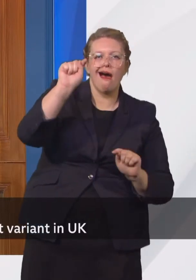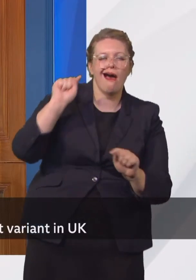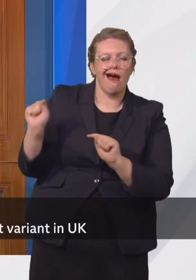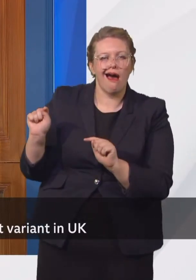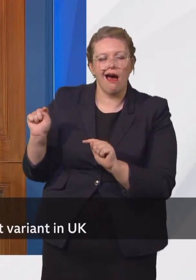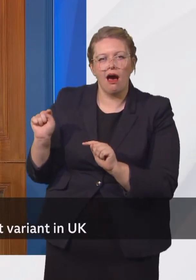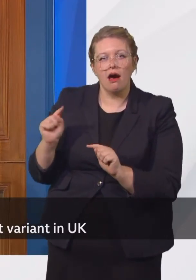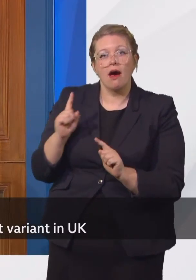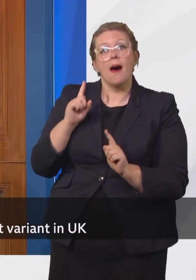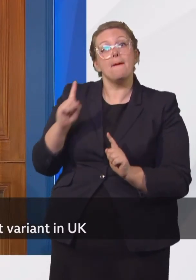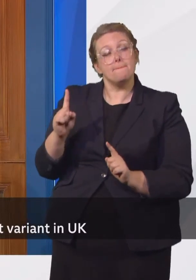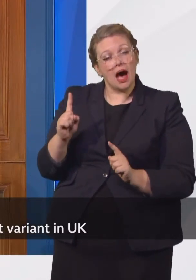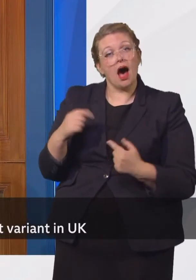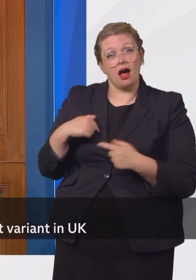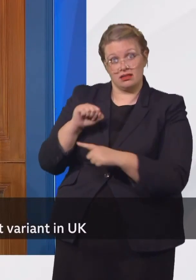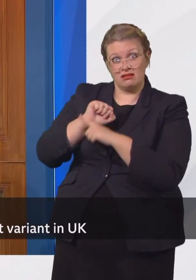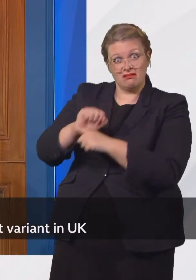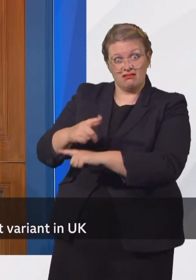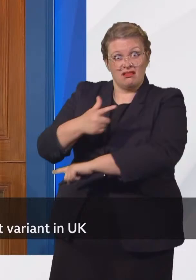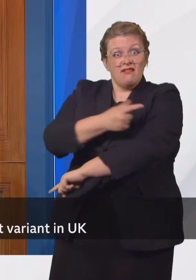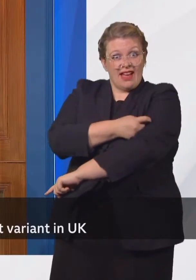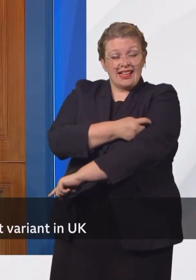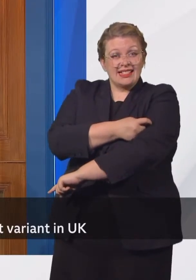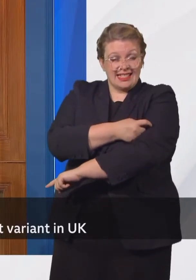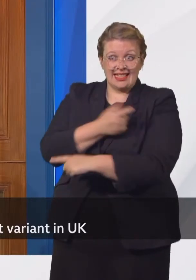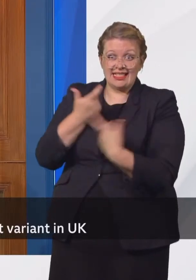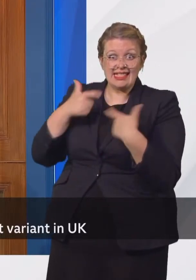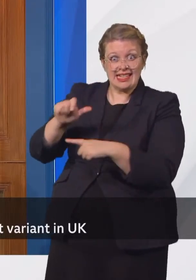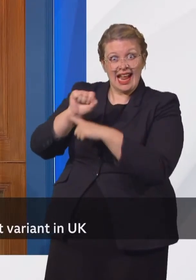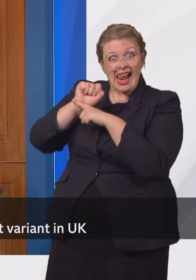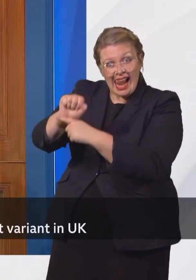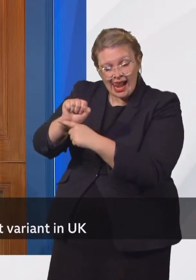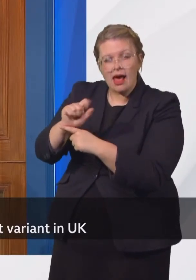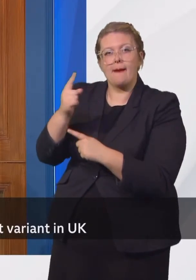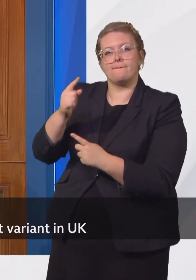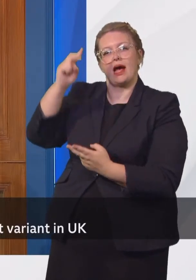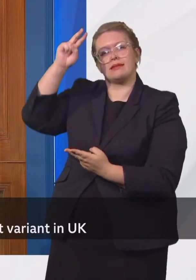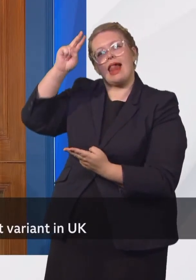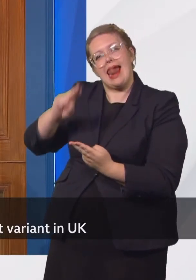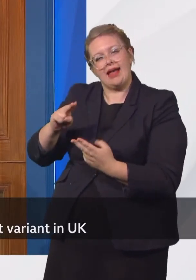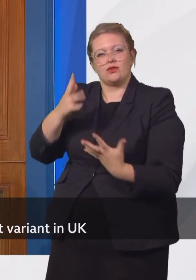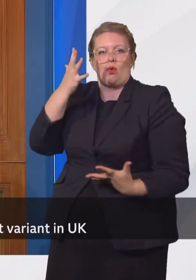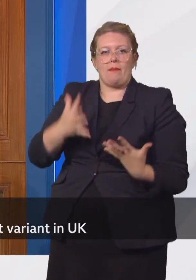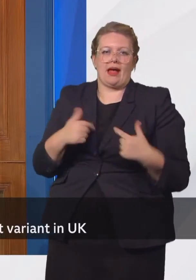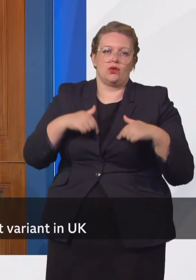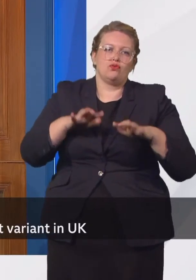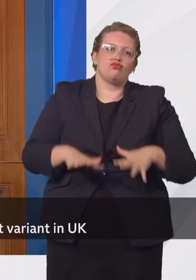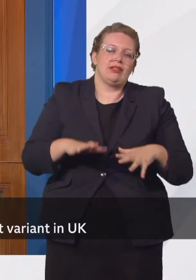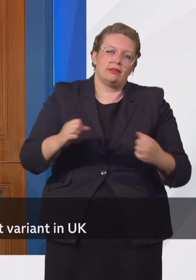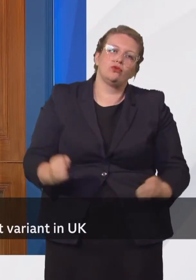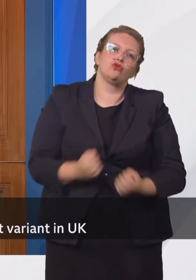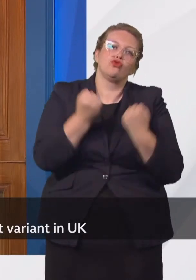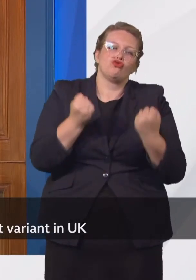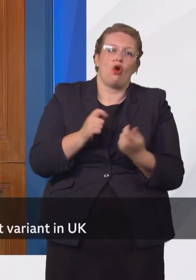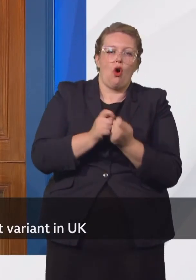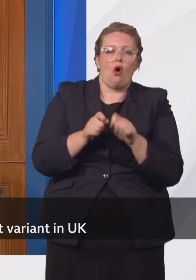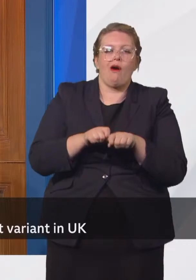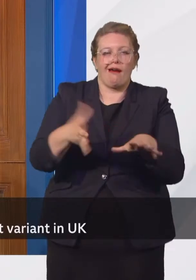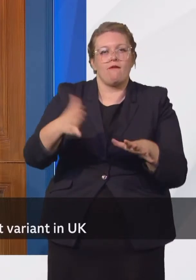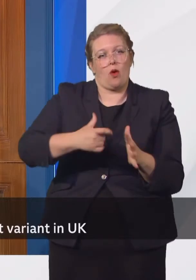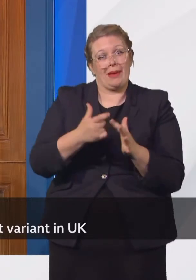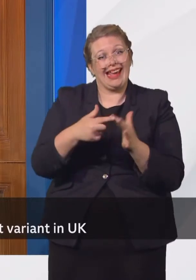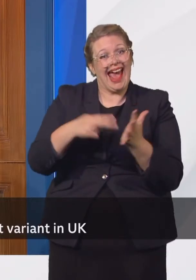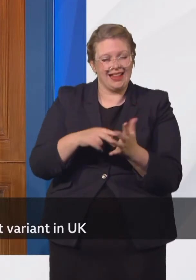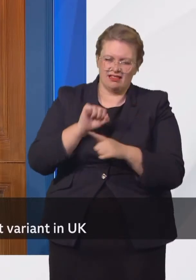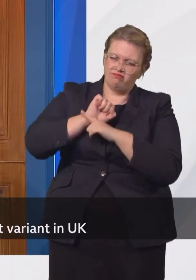of neutralization fall somewhat against the current vaccines. But we can't say